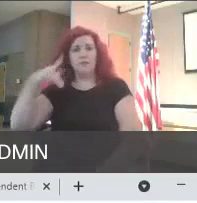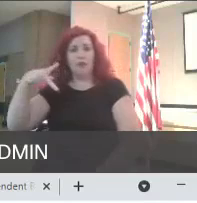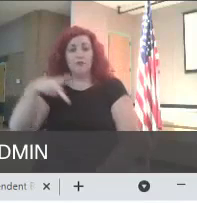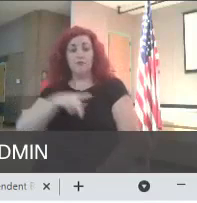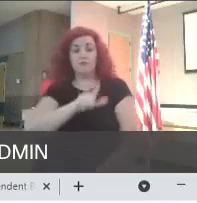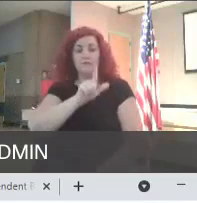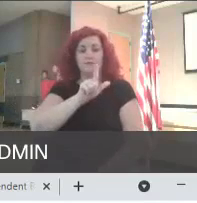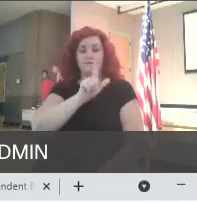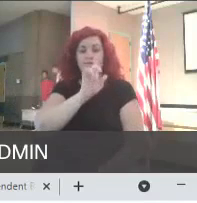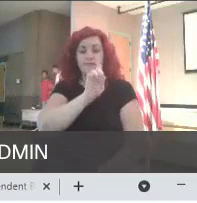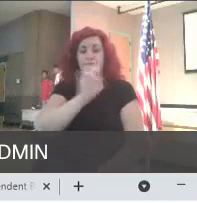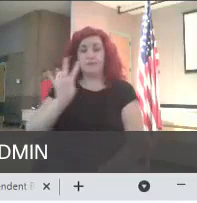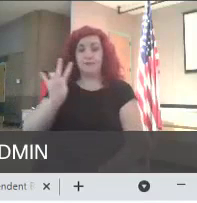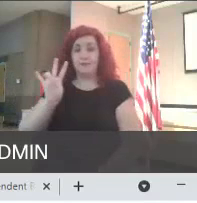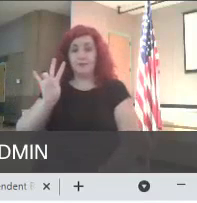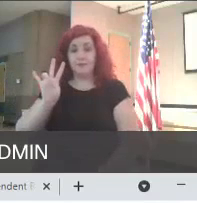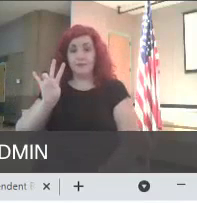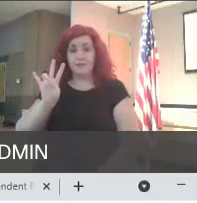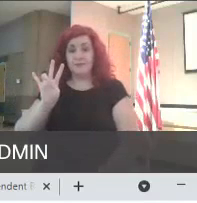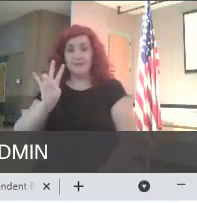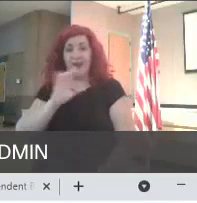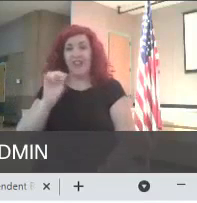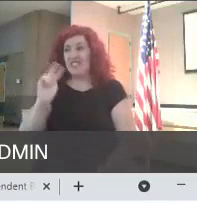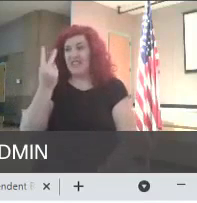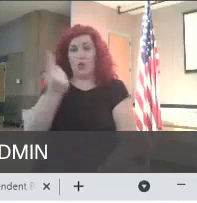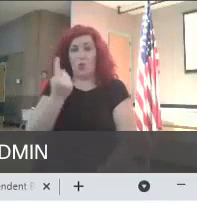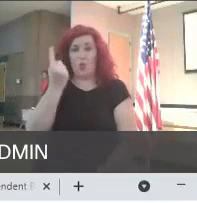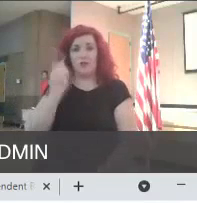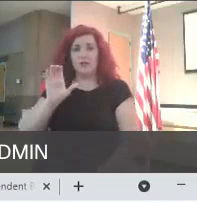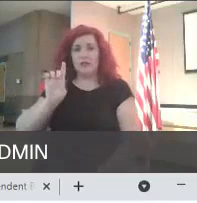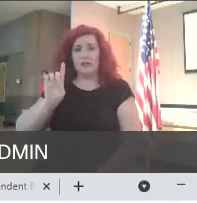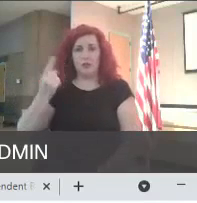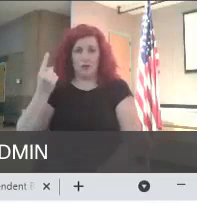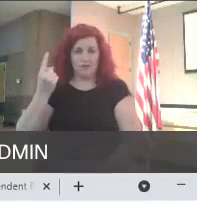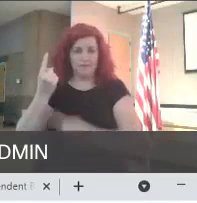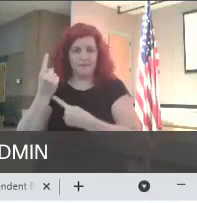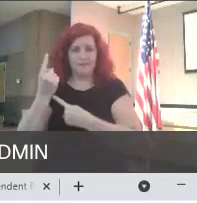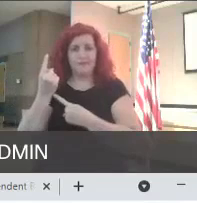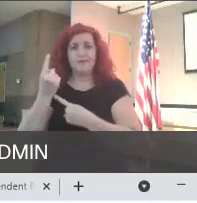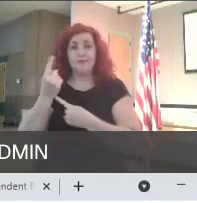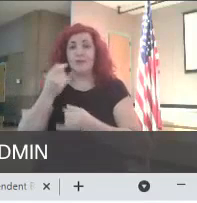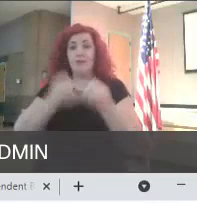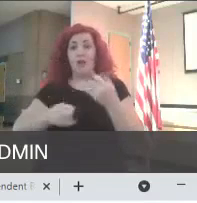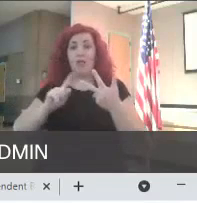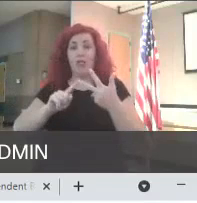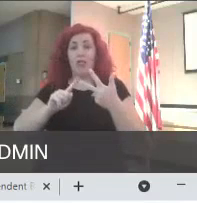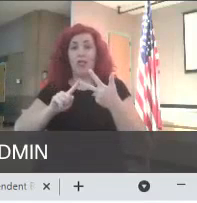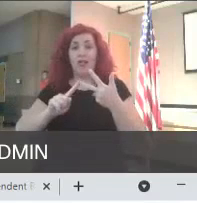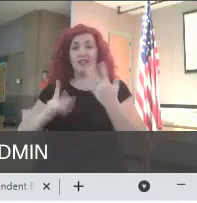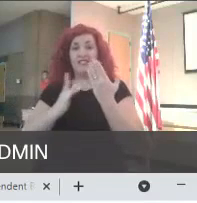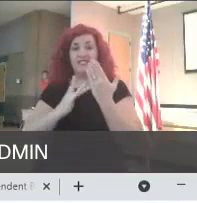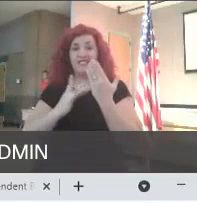LD7 first, and then the second one is the CD1, and the final one is the